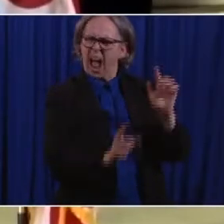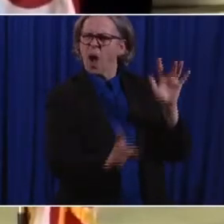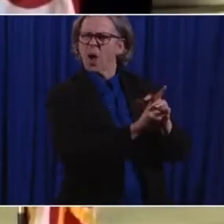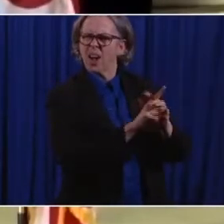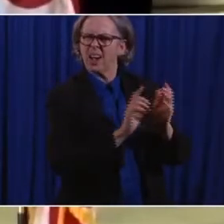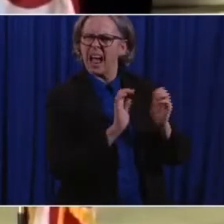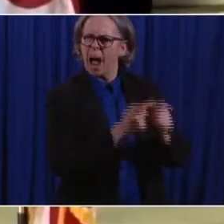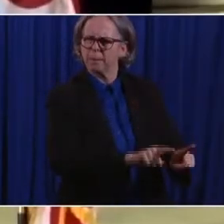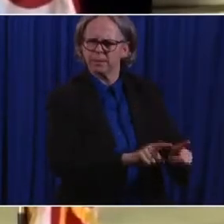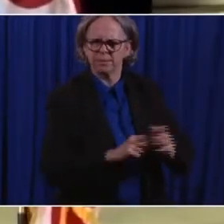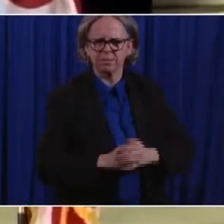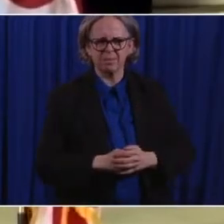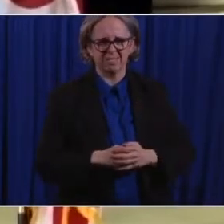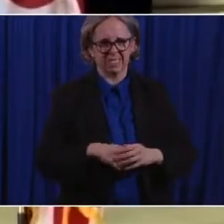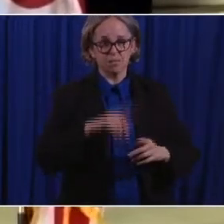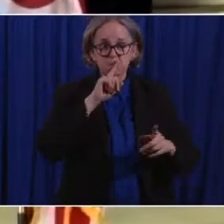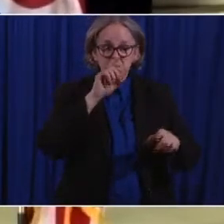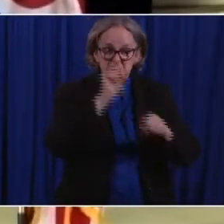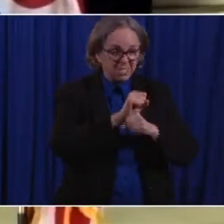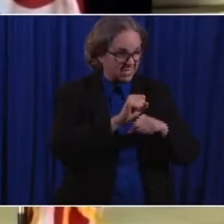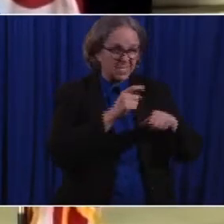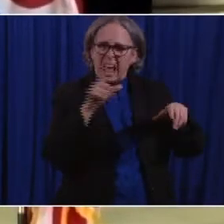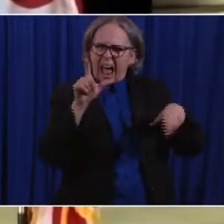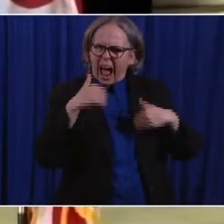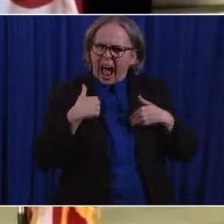lab exists, where they do